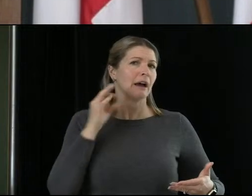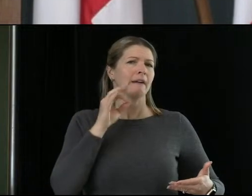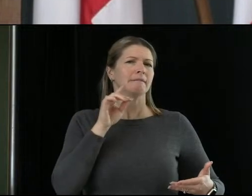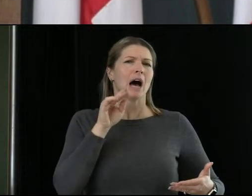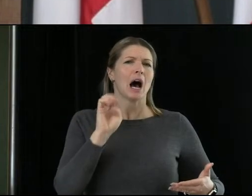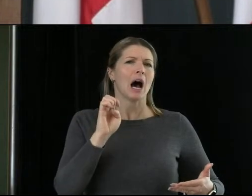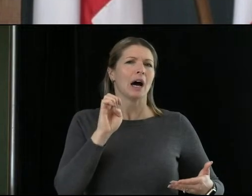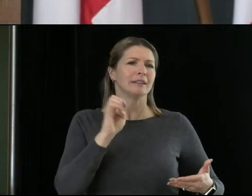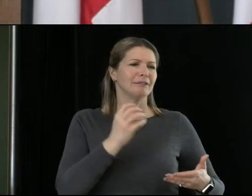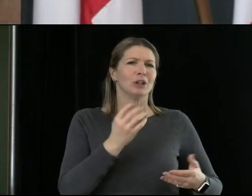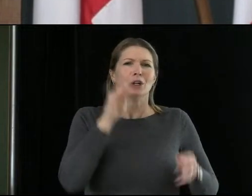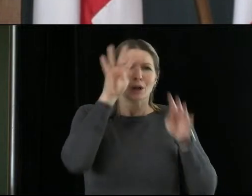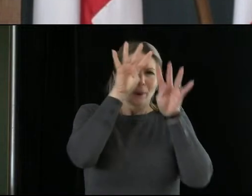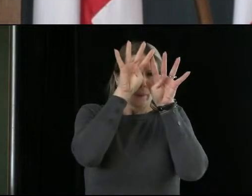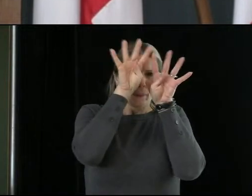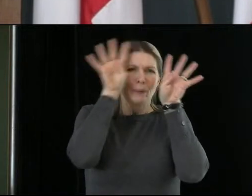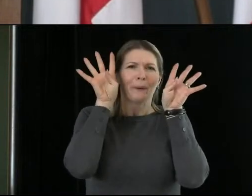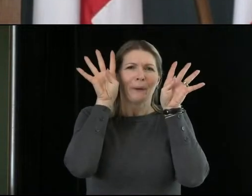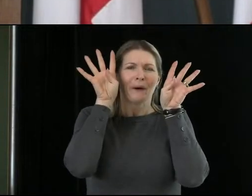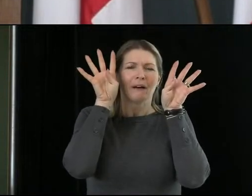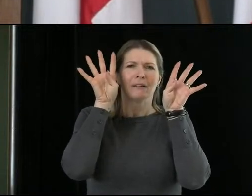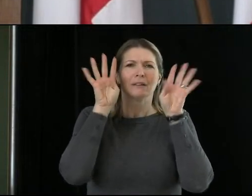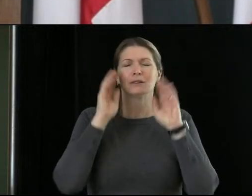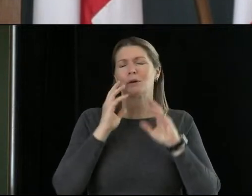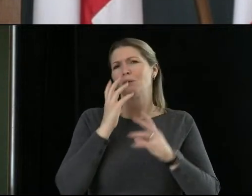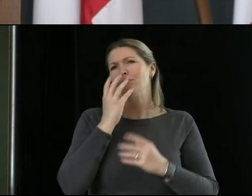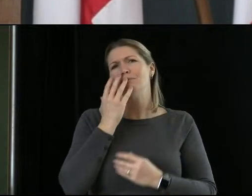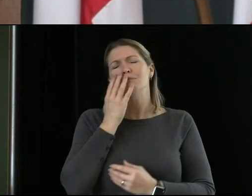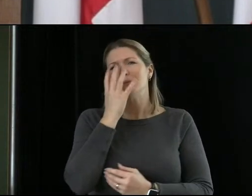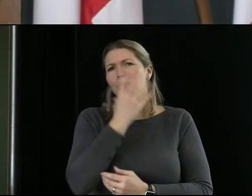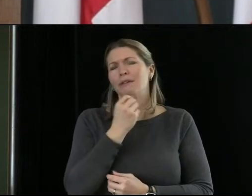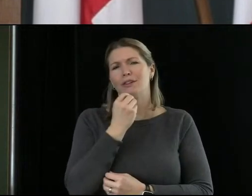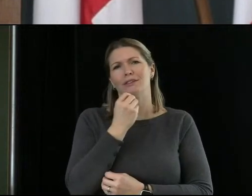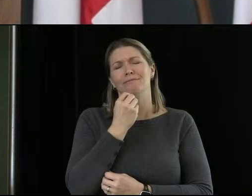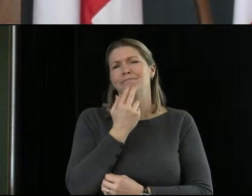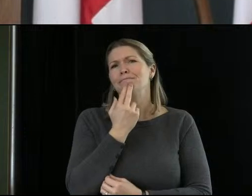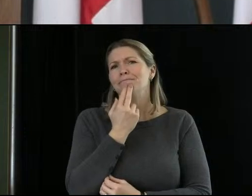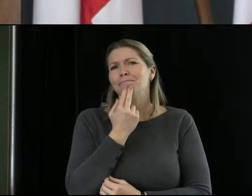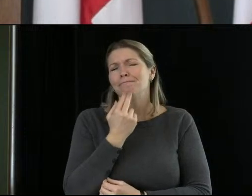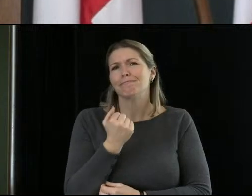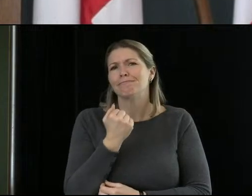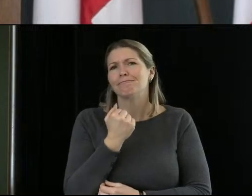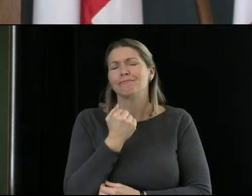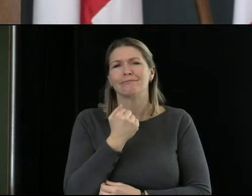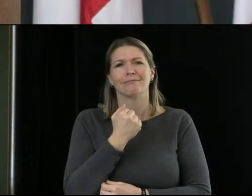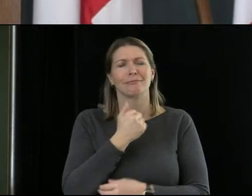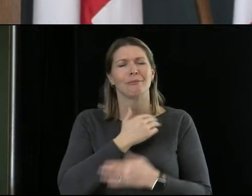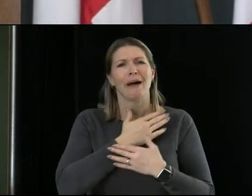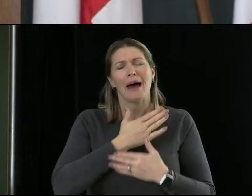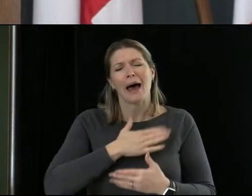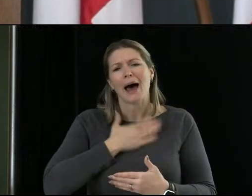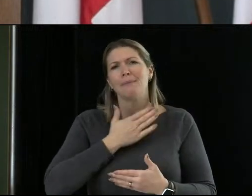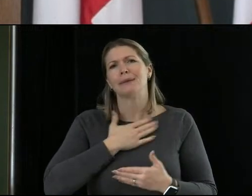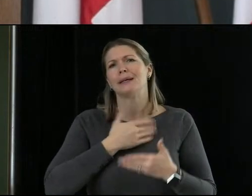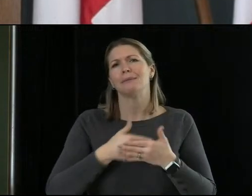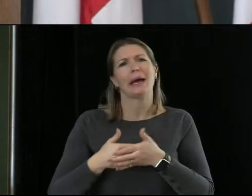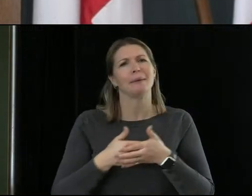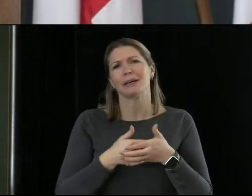up straight on her head. So adorable. She was a pleasant and happy